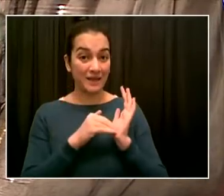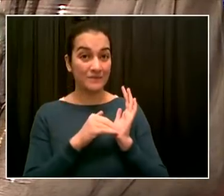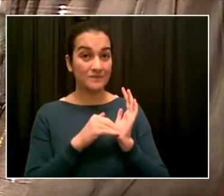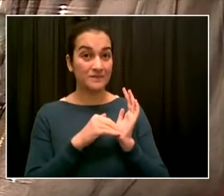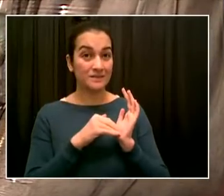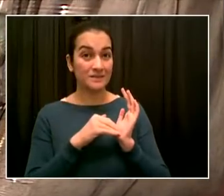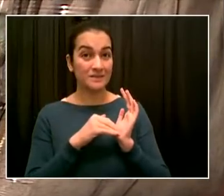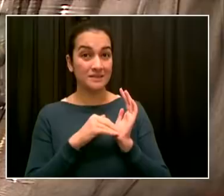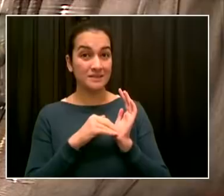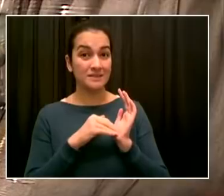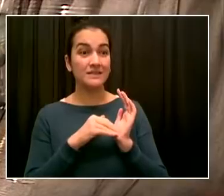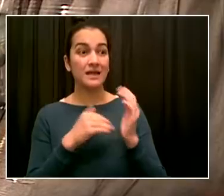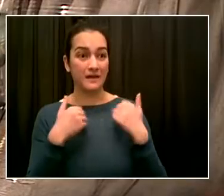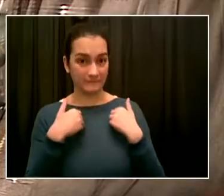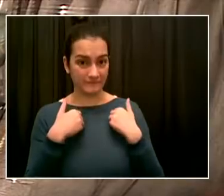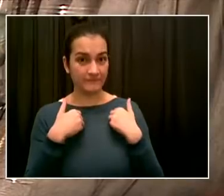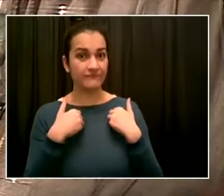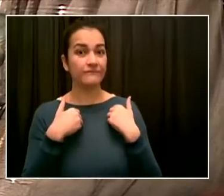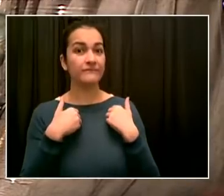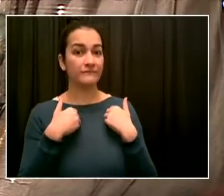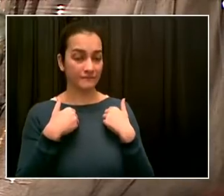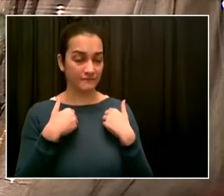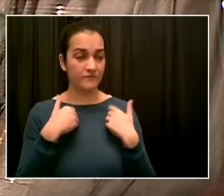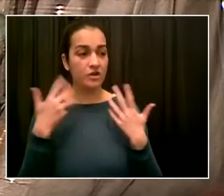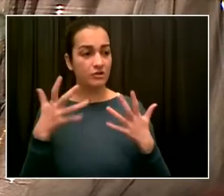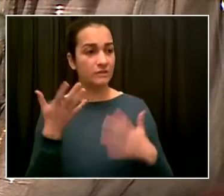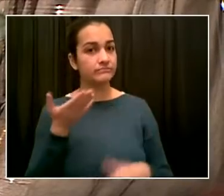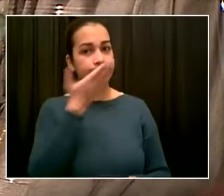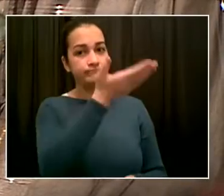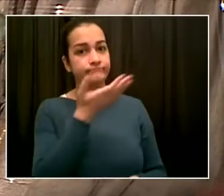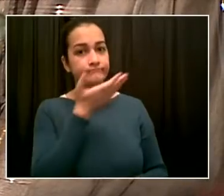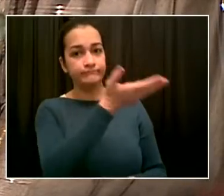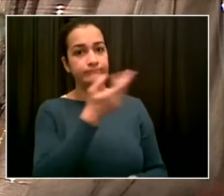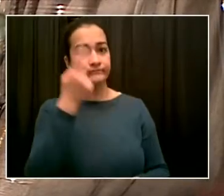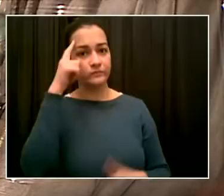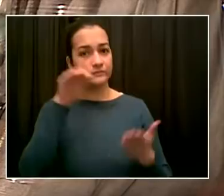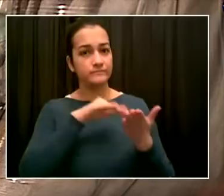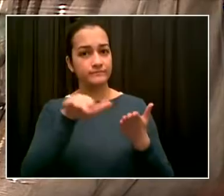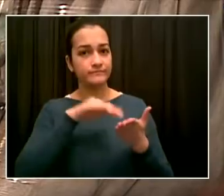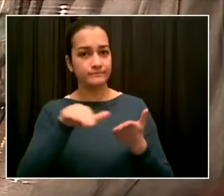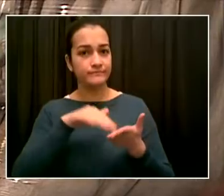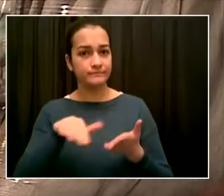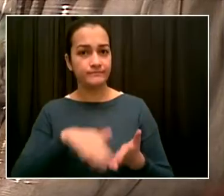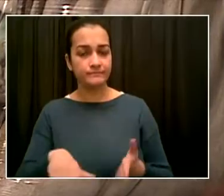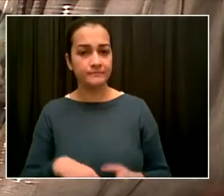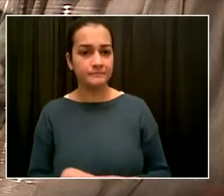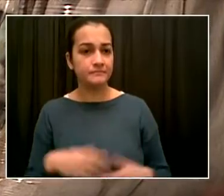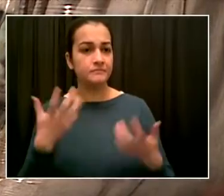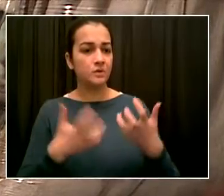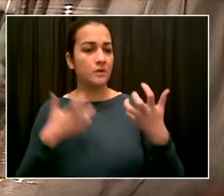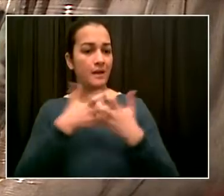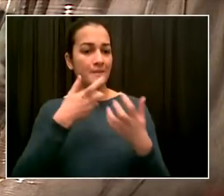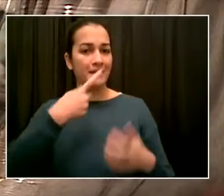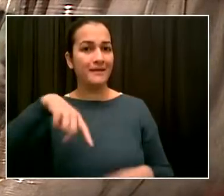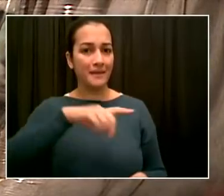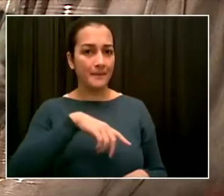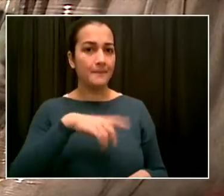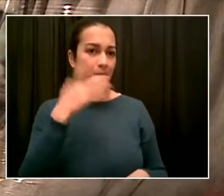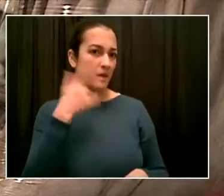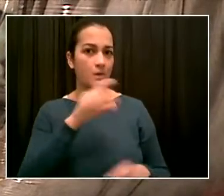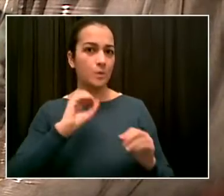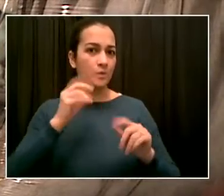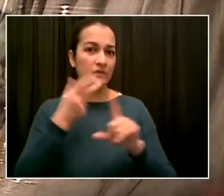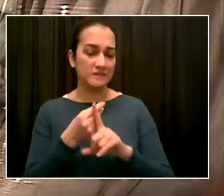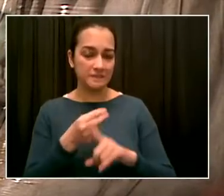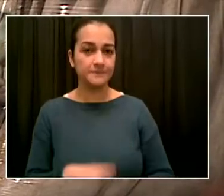of the officers force? I mean, one source says every lieutenant except for one source has told me, has a reasonable accommodation application. And